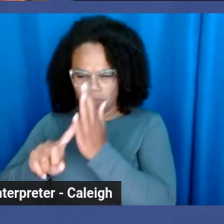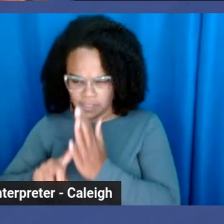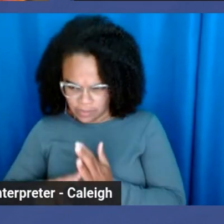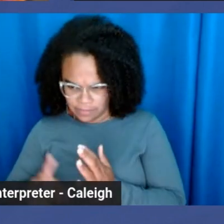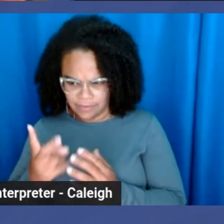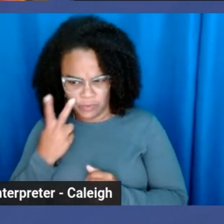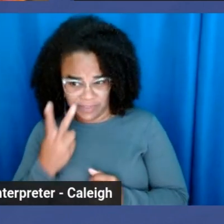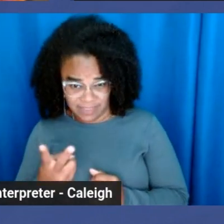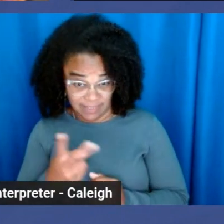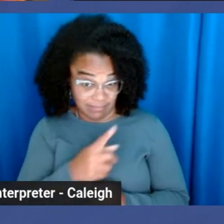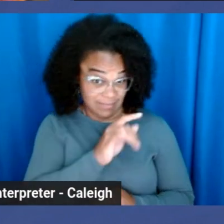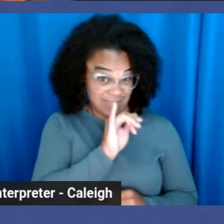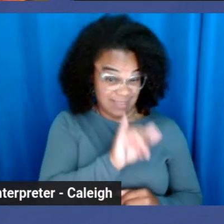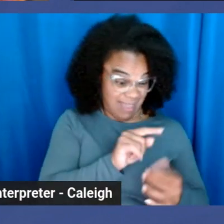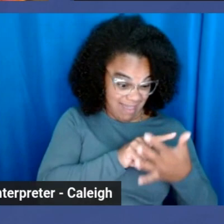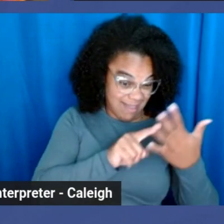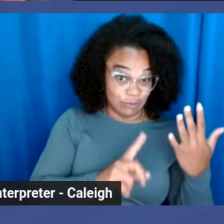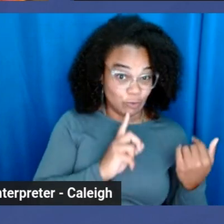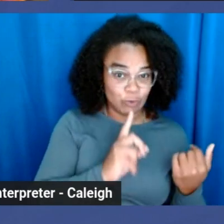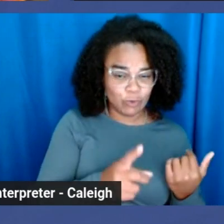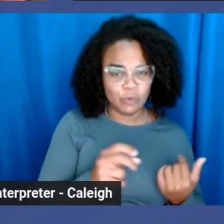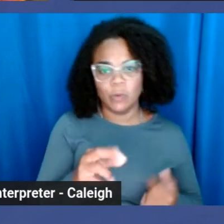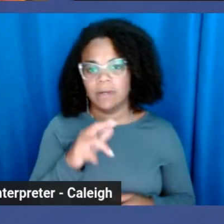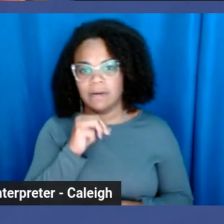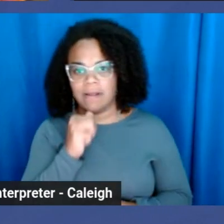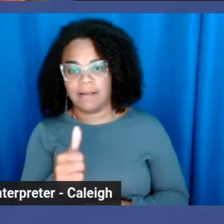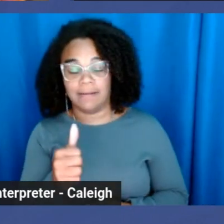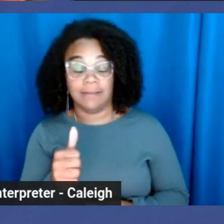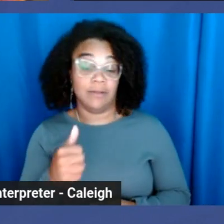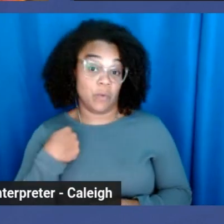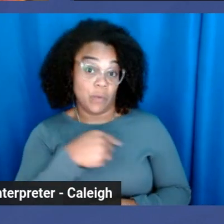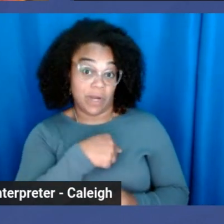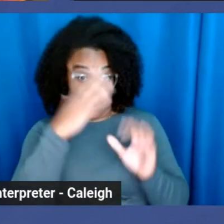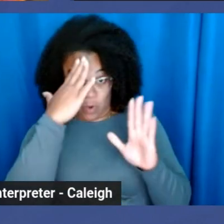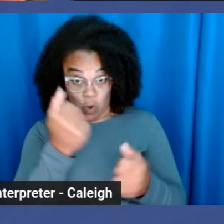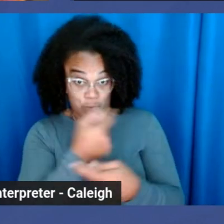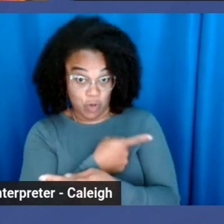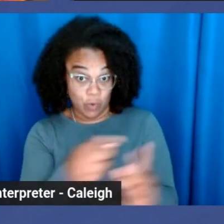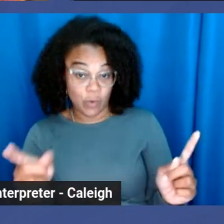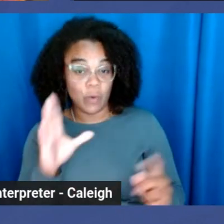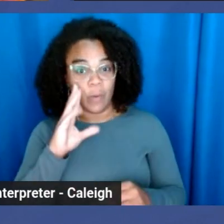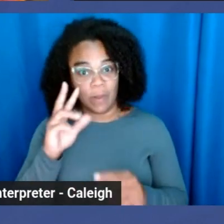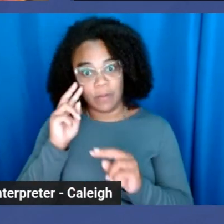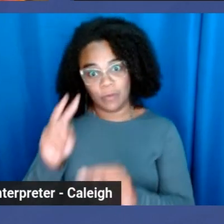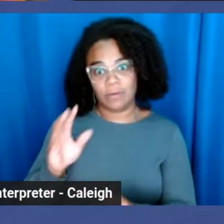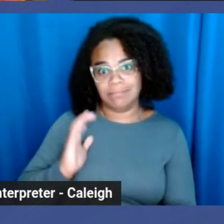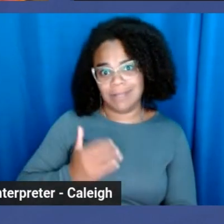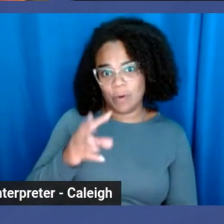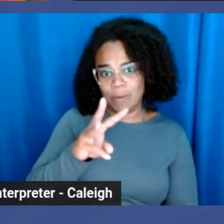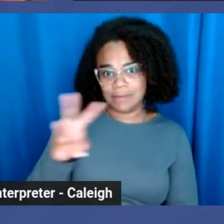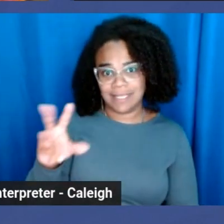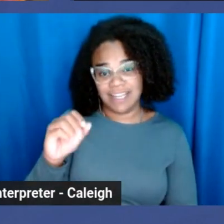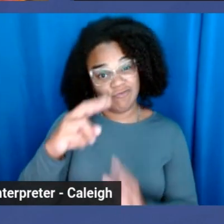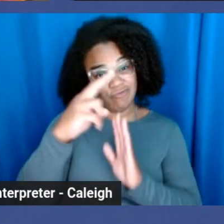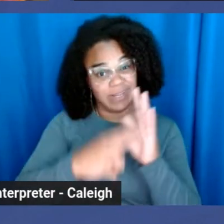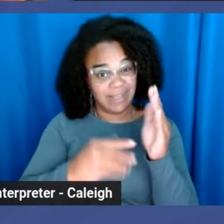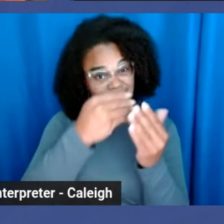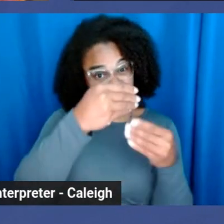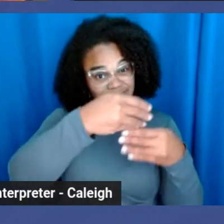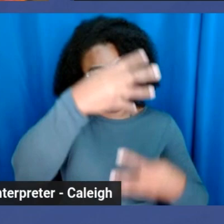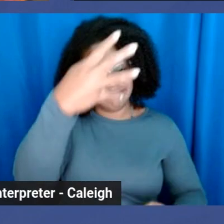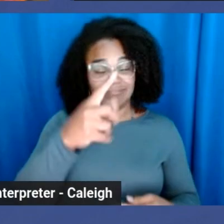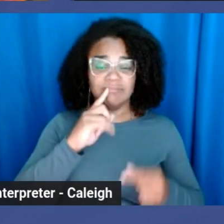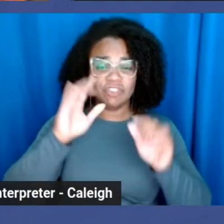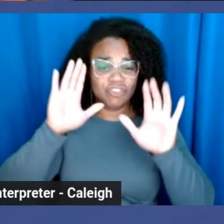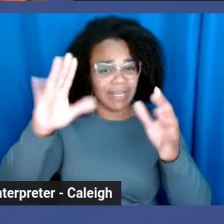is this true? Is this not true? And our hope is that all of you, one, will go to the website and read them because it's excellent information for all of us